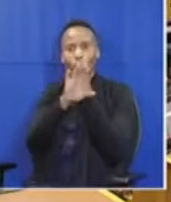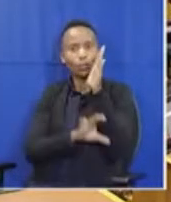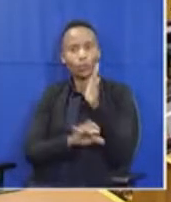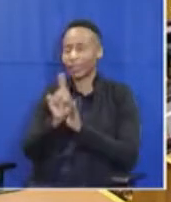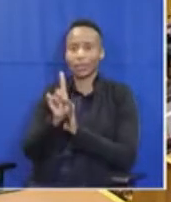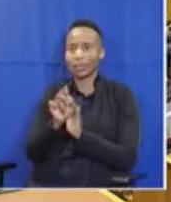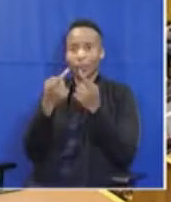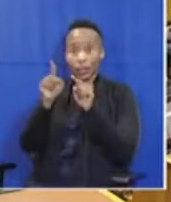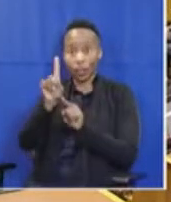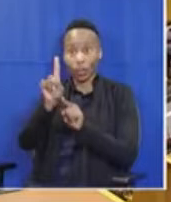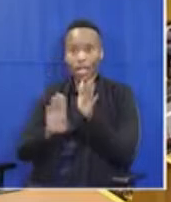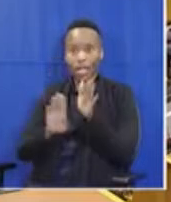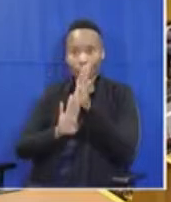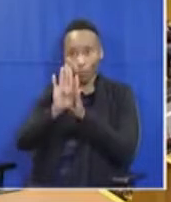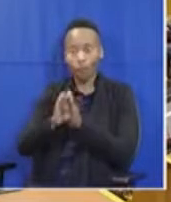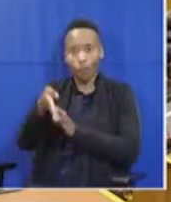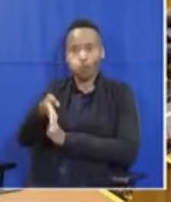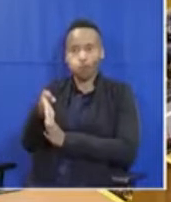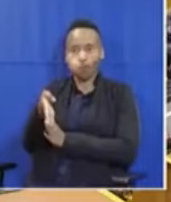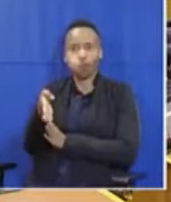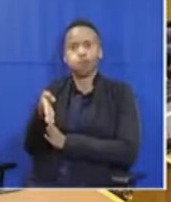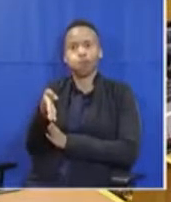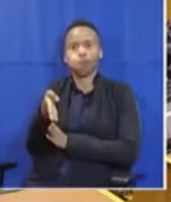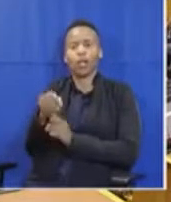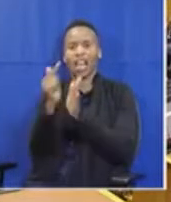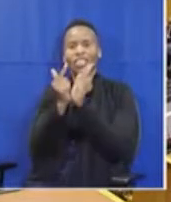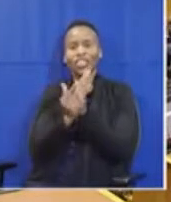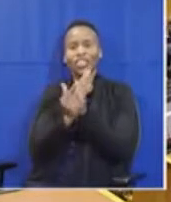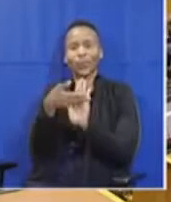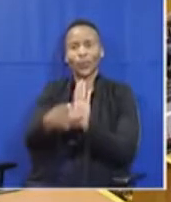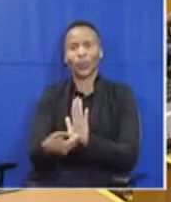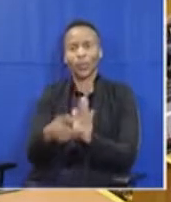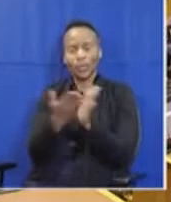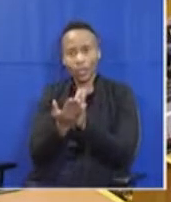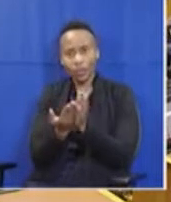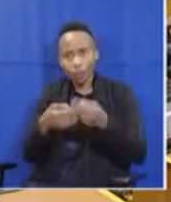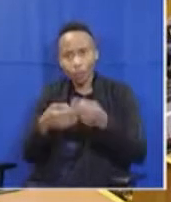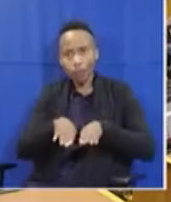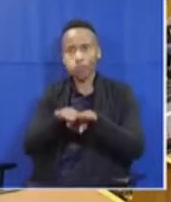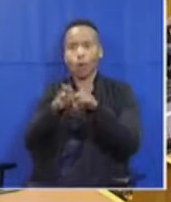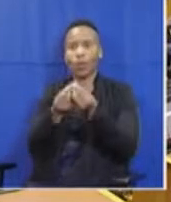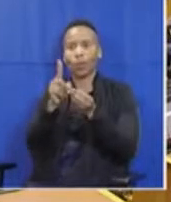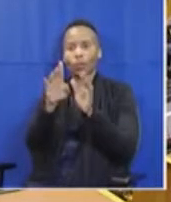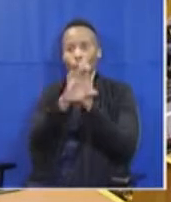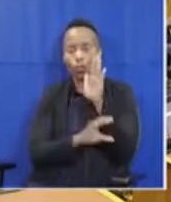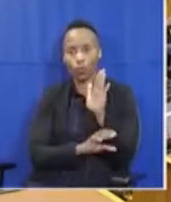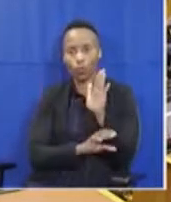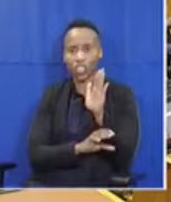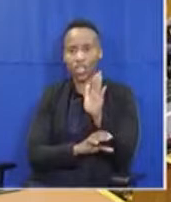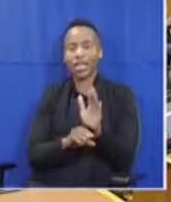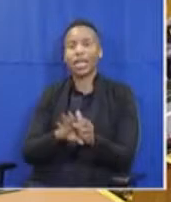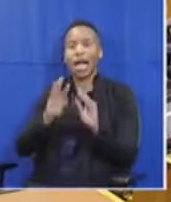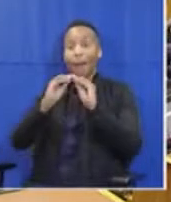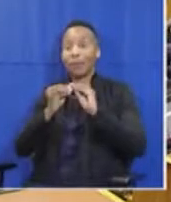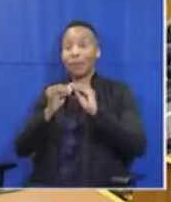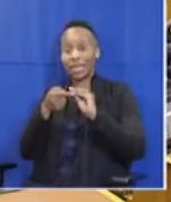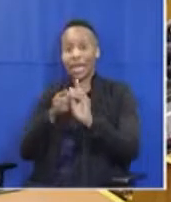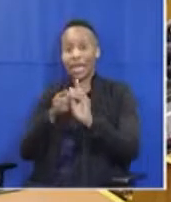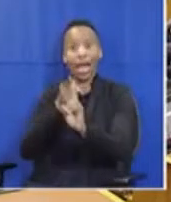to improve the existing provisions in legislation that are in line with the Constitution. The amendment aimed to ensure